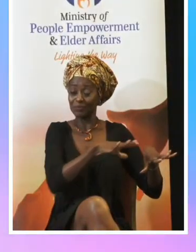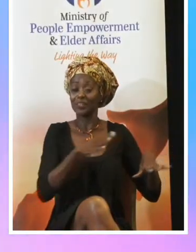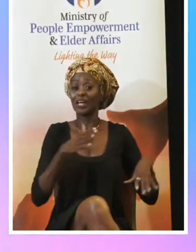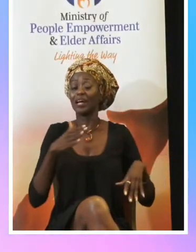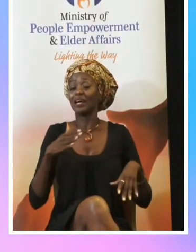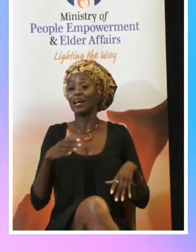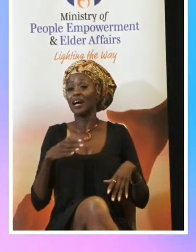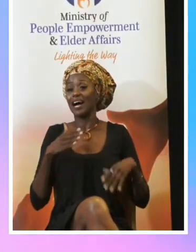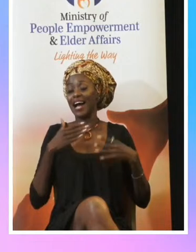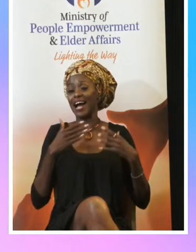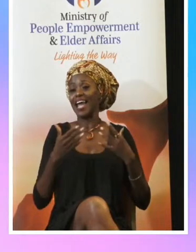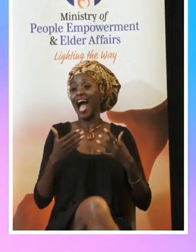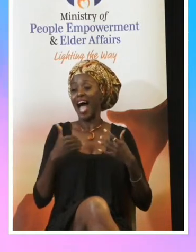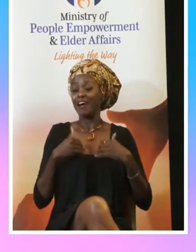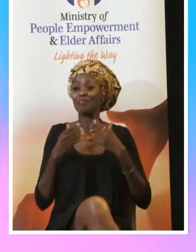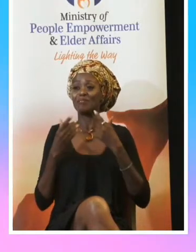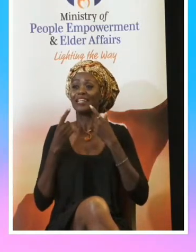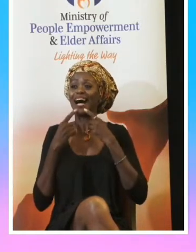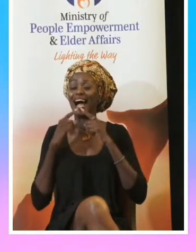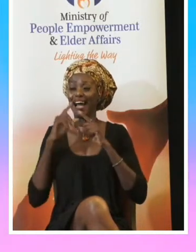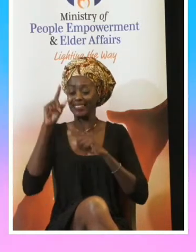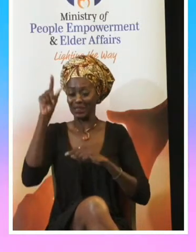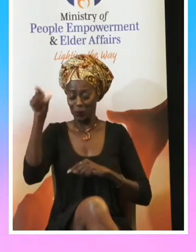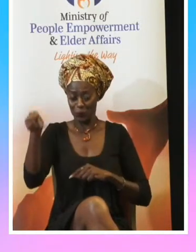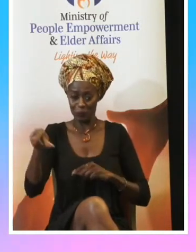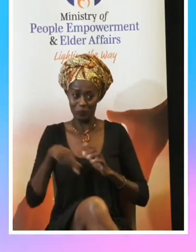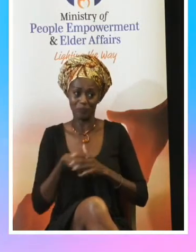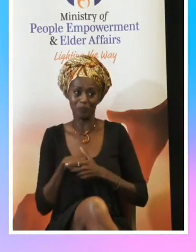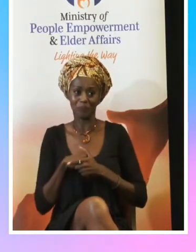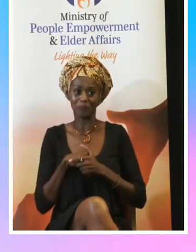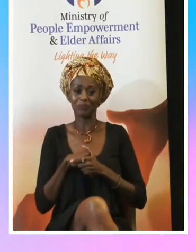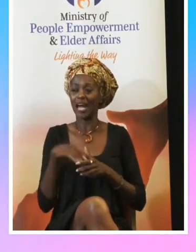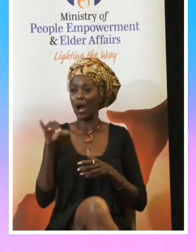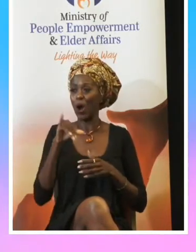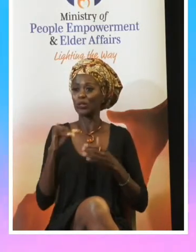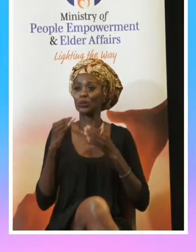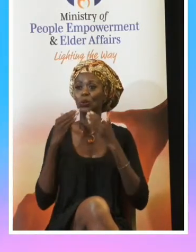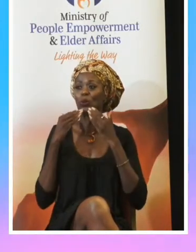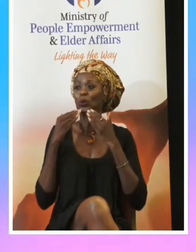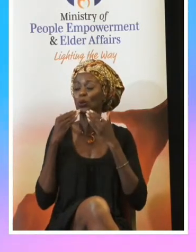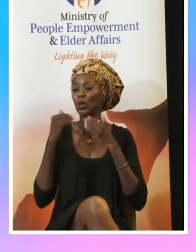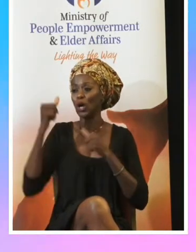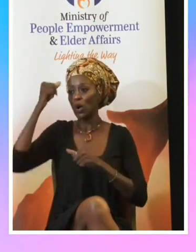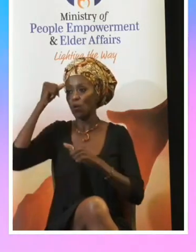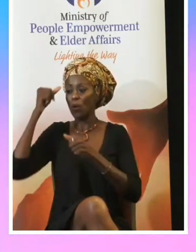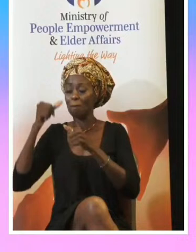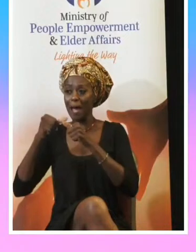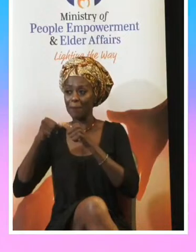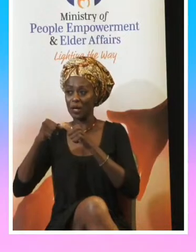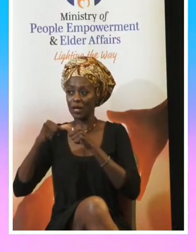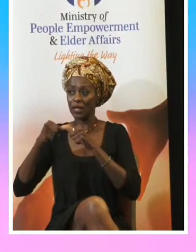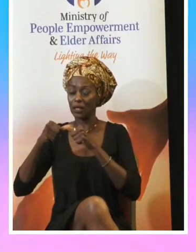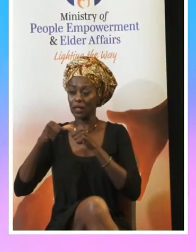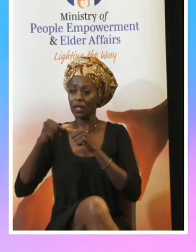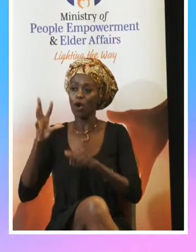to you, I also have to pay tribute to Roseanne Foster Vaughn,